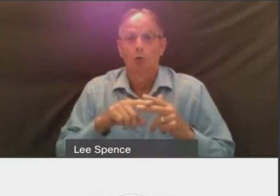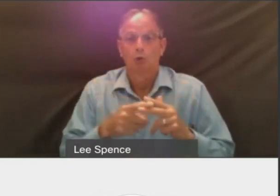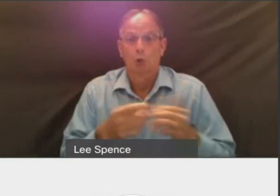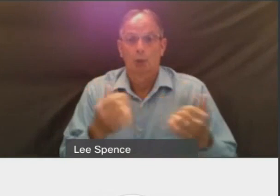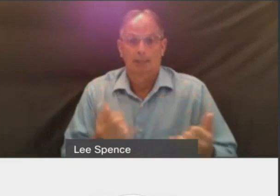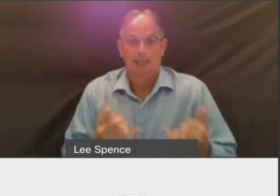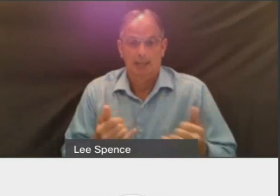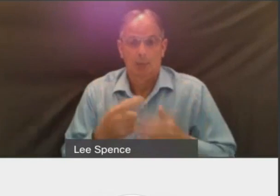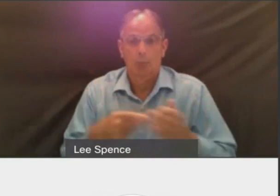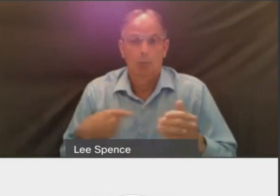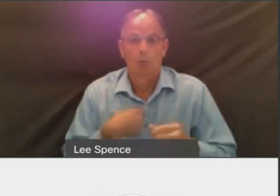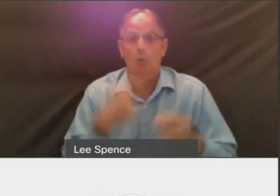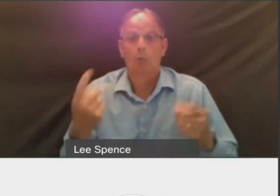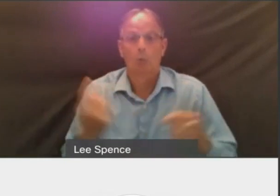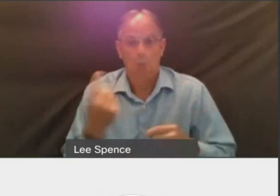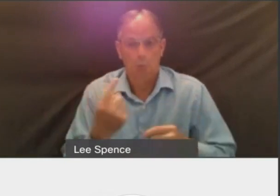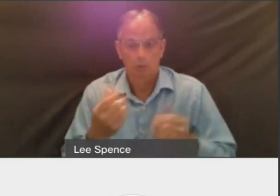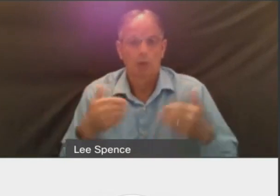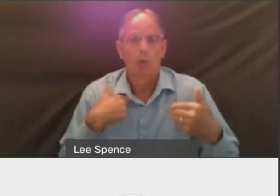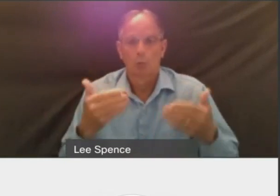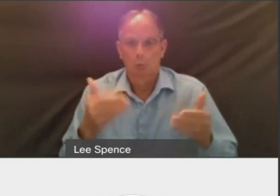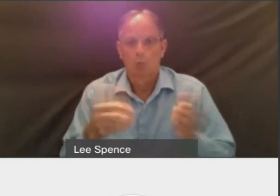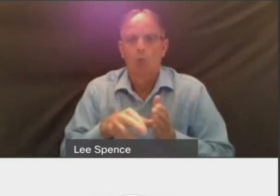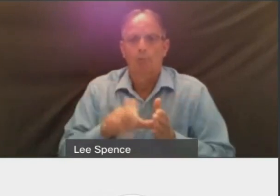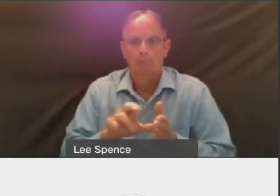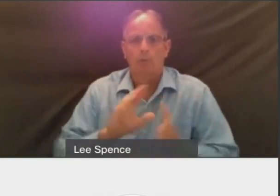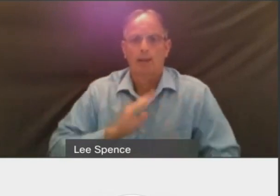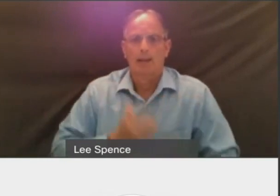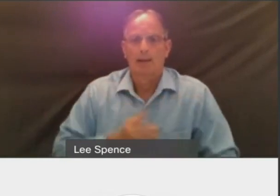we always do, by reviewing our data,